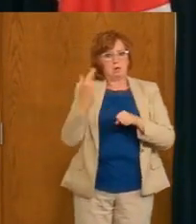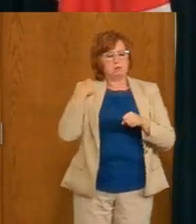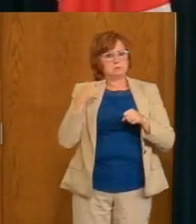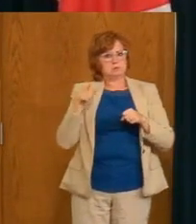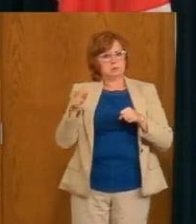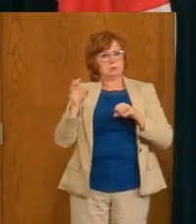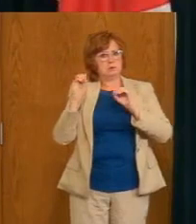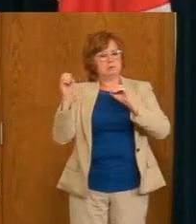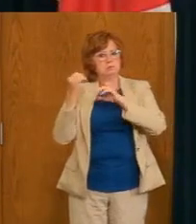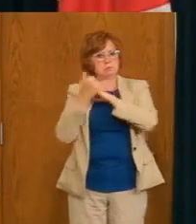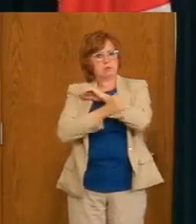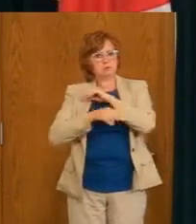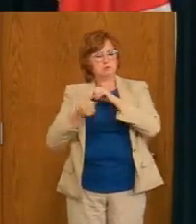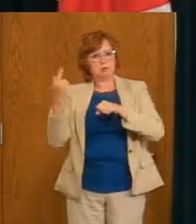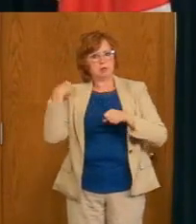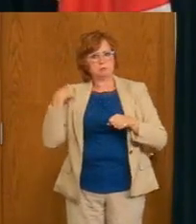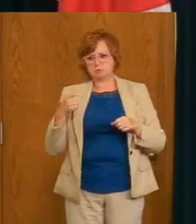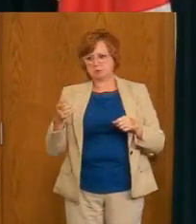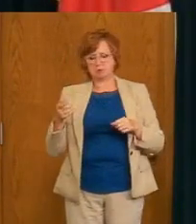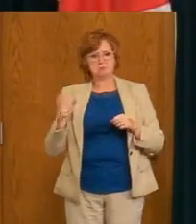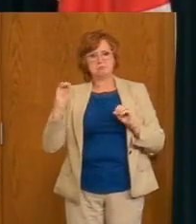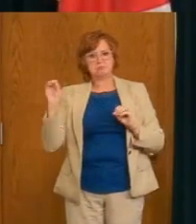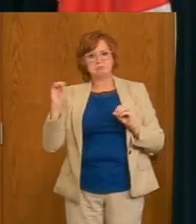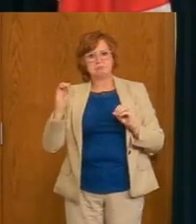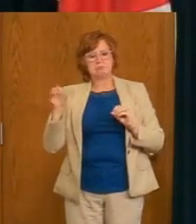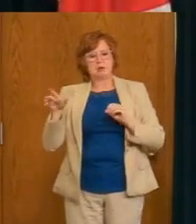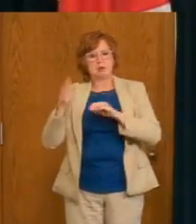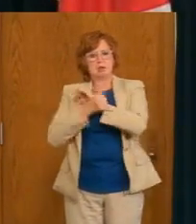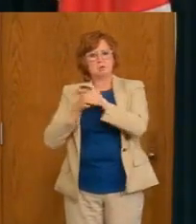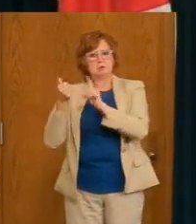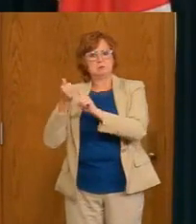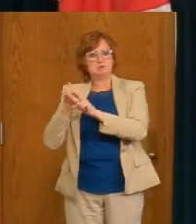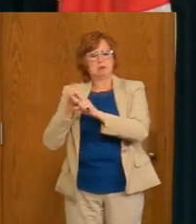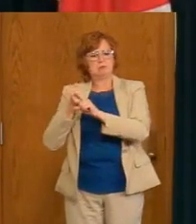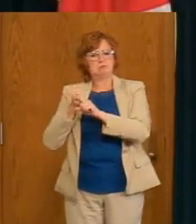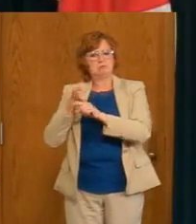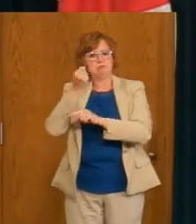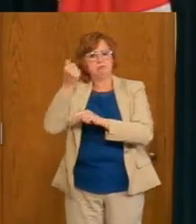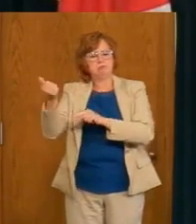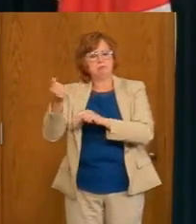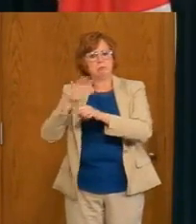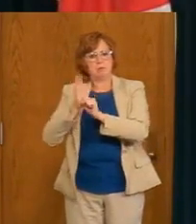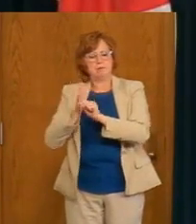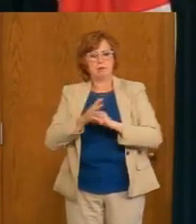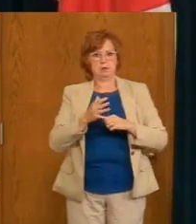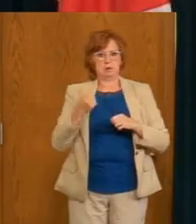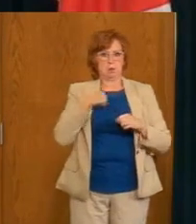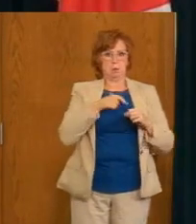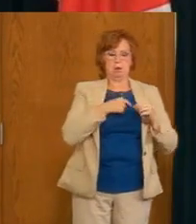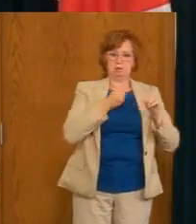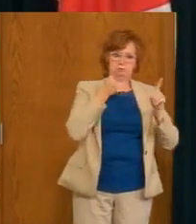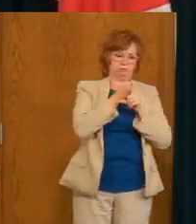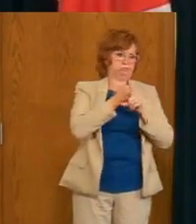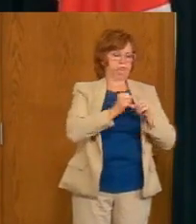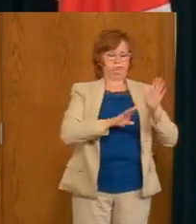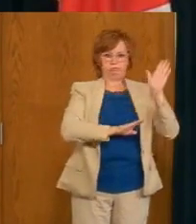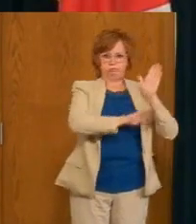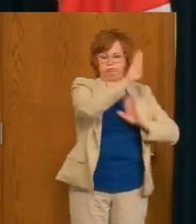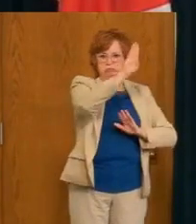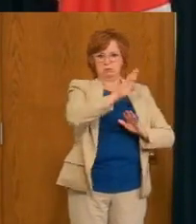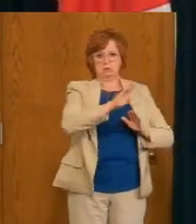are surging right now and locking down right now. So certainly the pandemic is raging in many parts of the world. Many parts of the world do not have